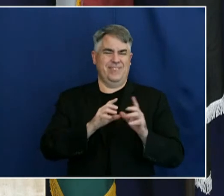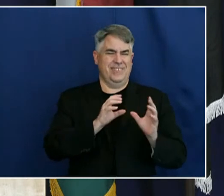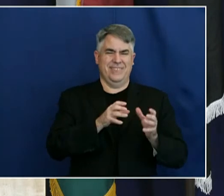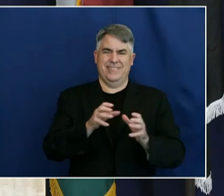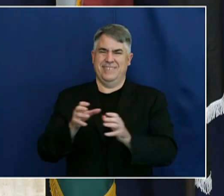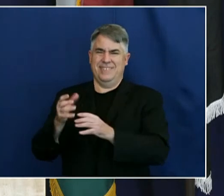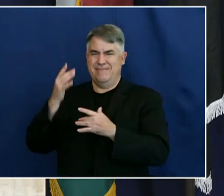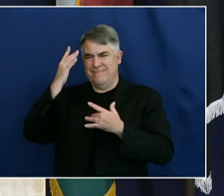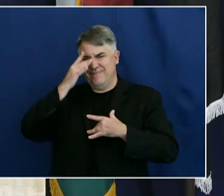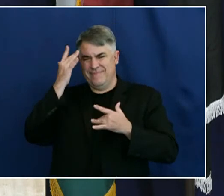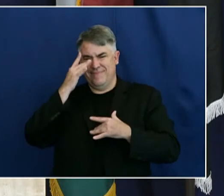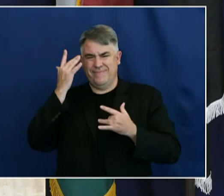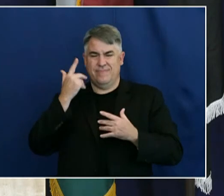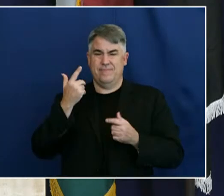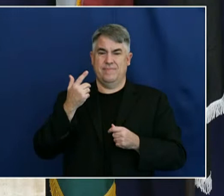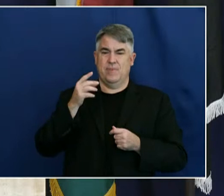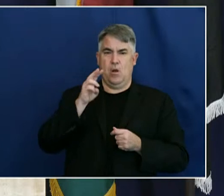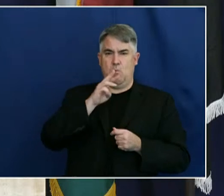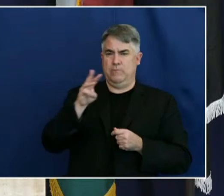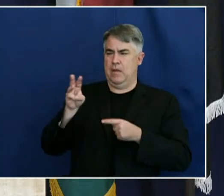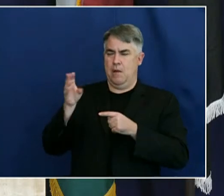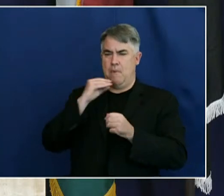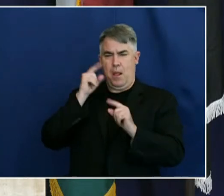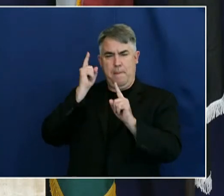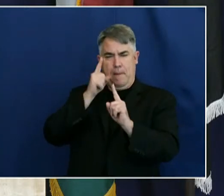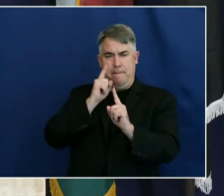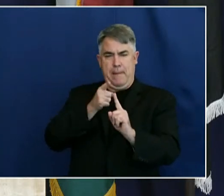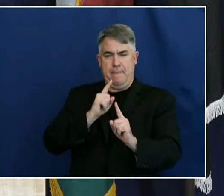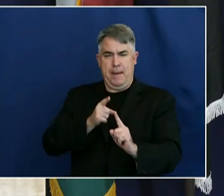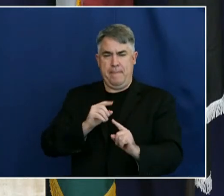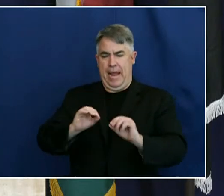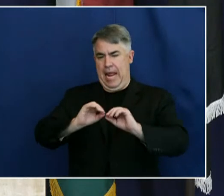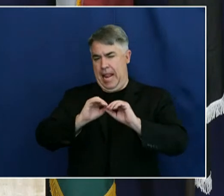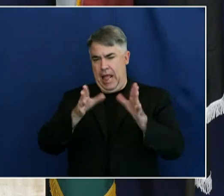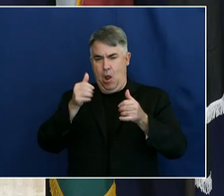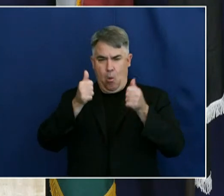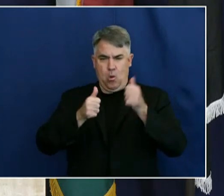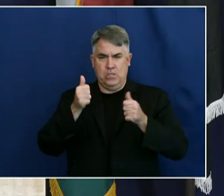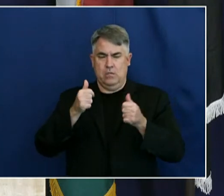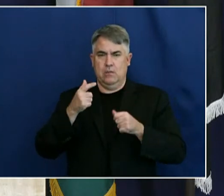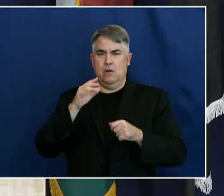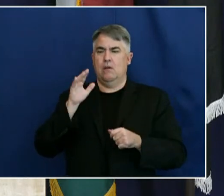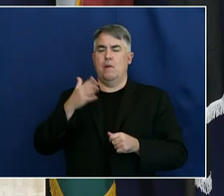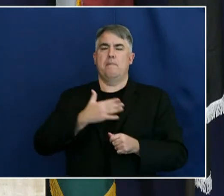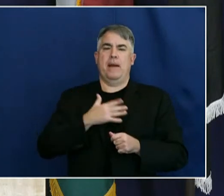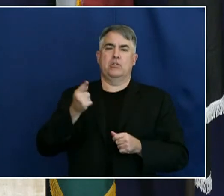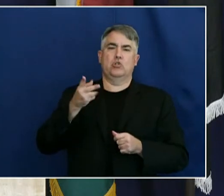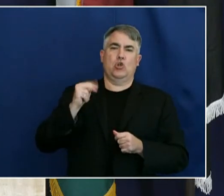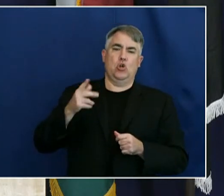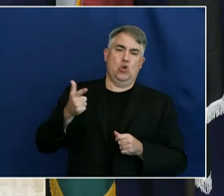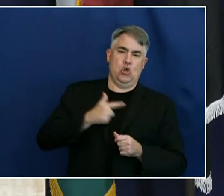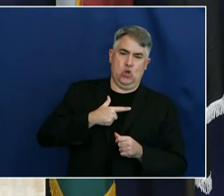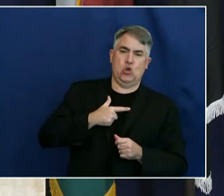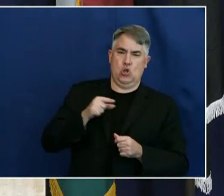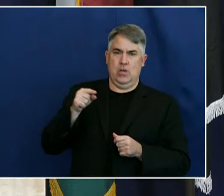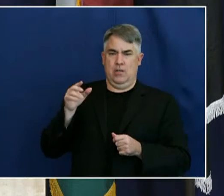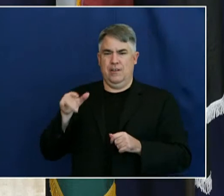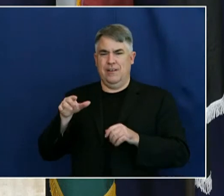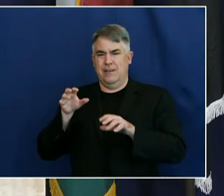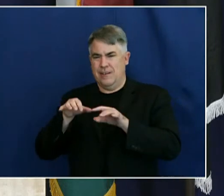the website, or rather in My Turn, where you can identify yourself or